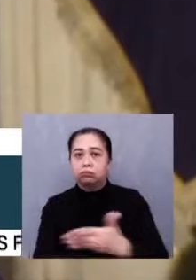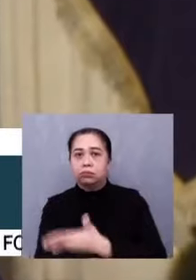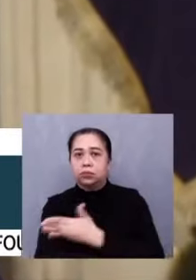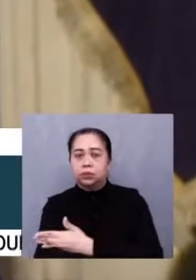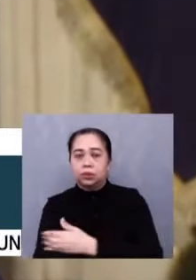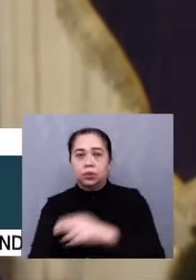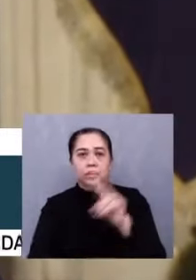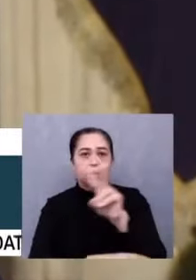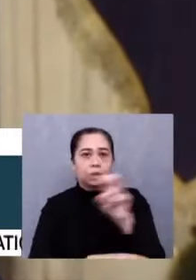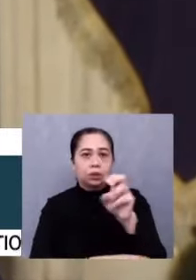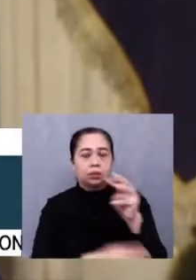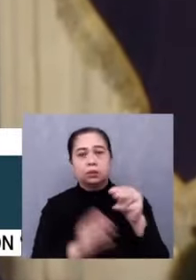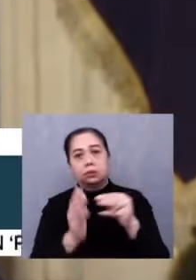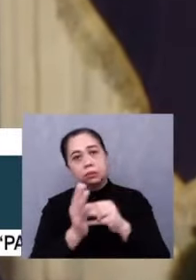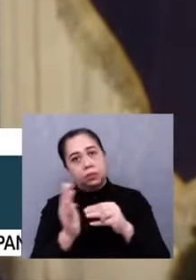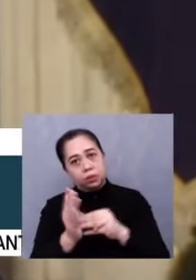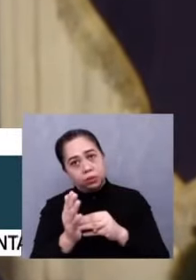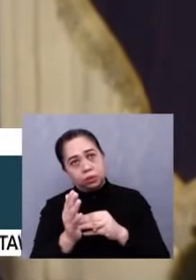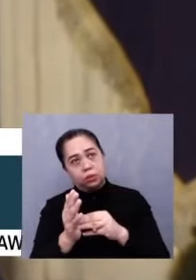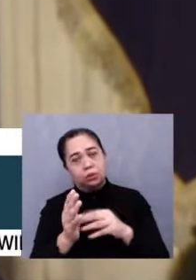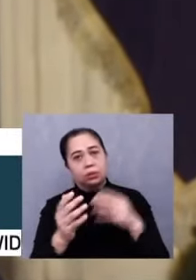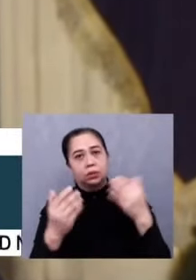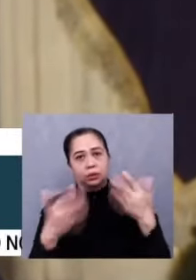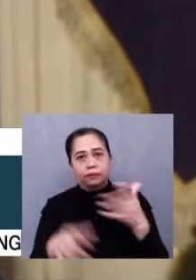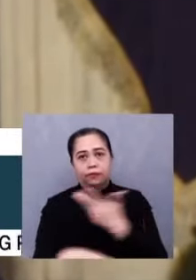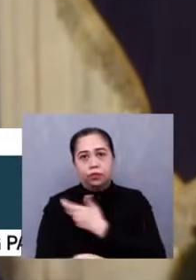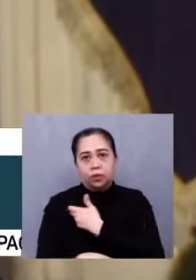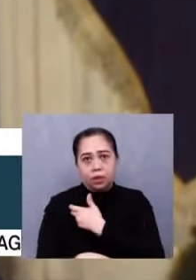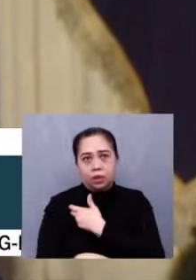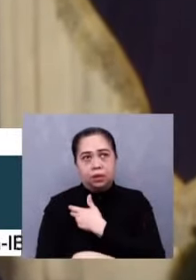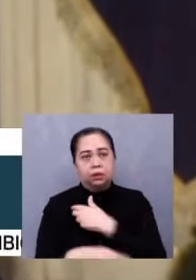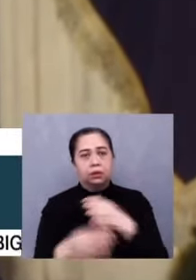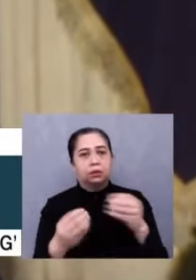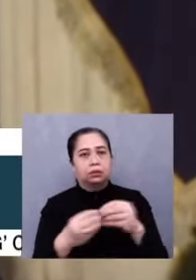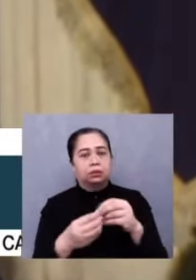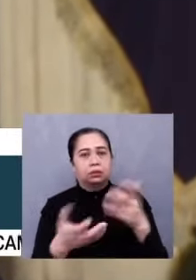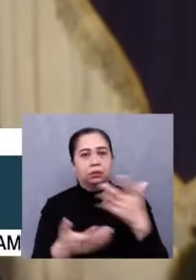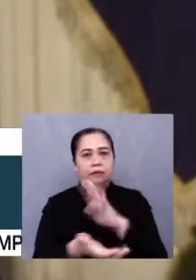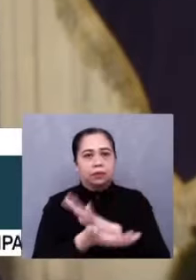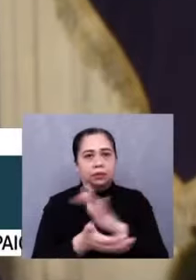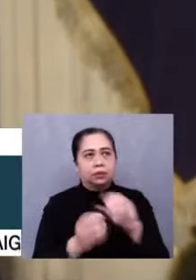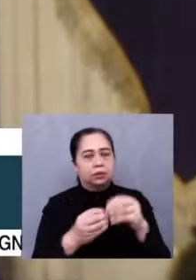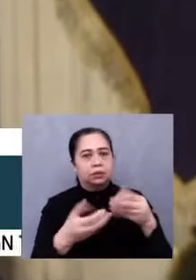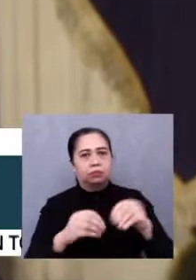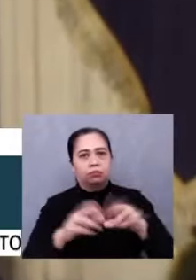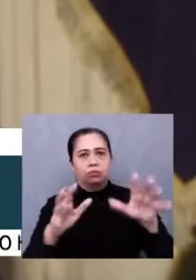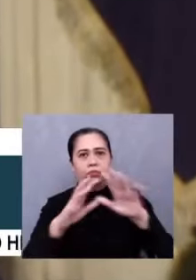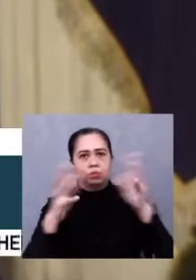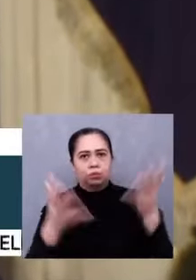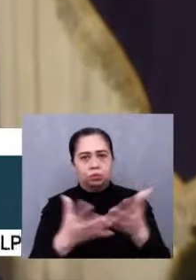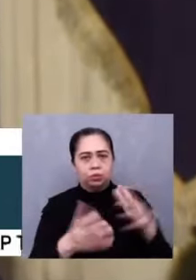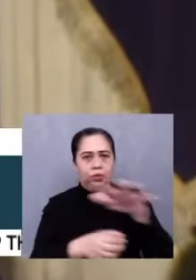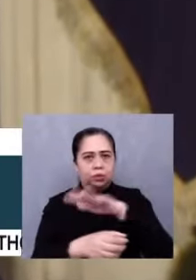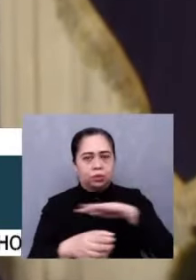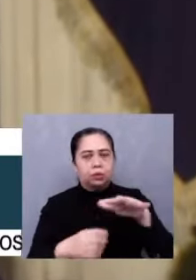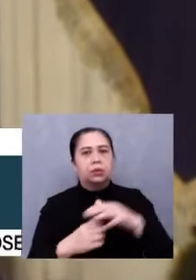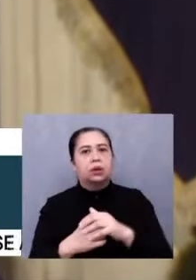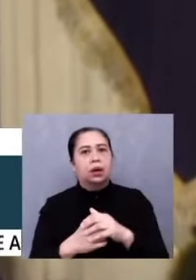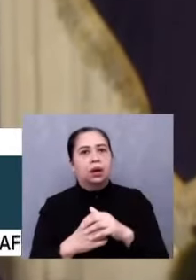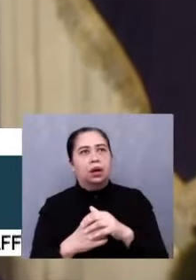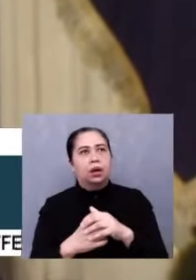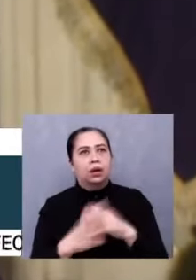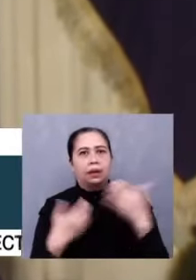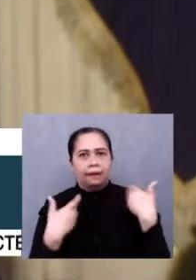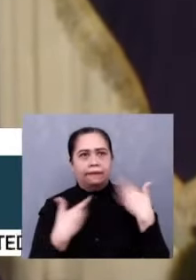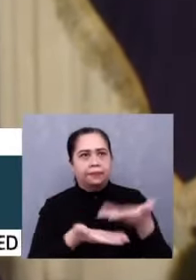million with two shots, and more kids vaccinated than any country on earth. And we got a